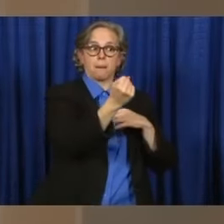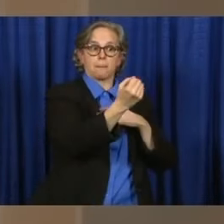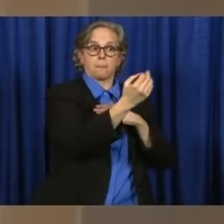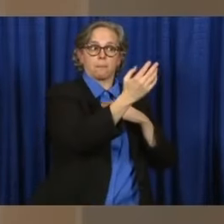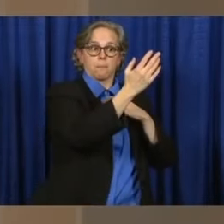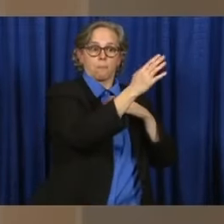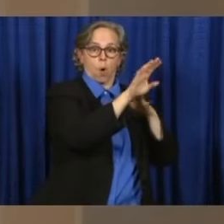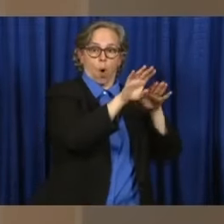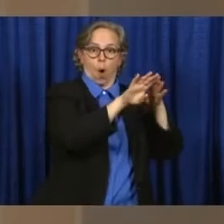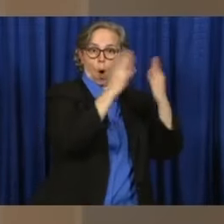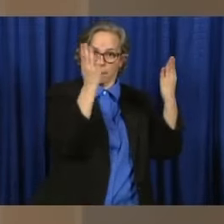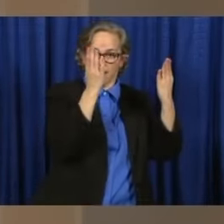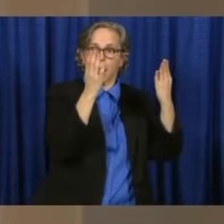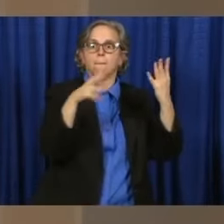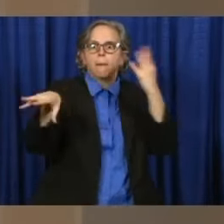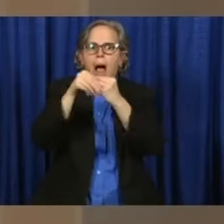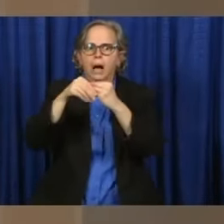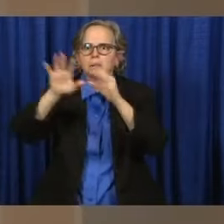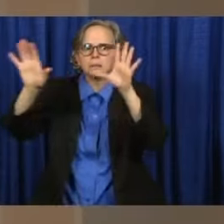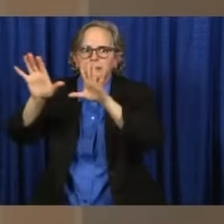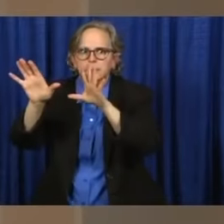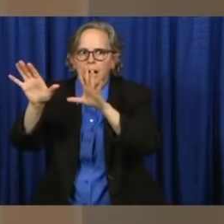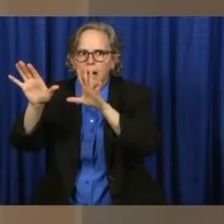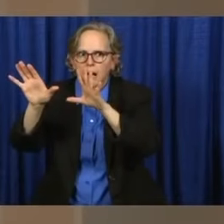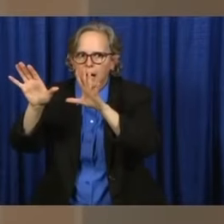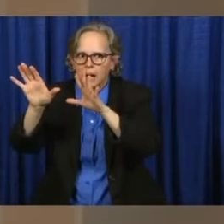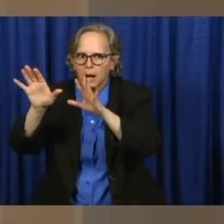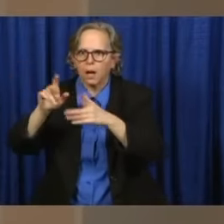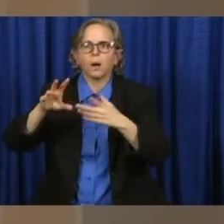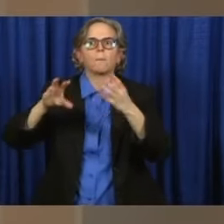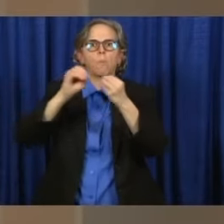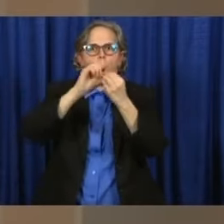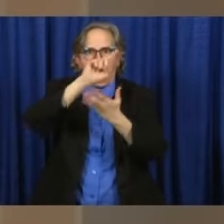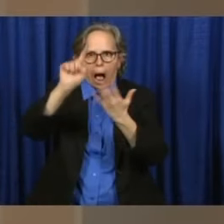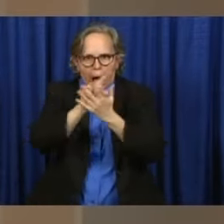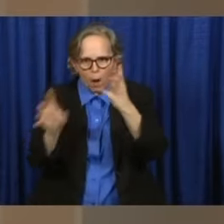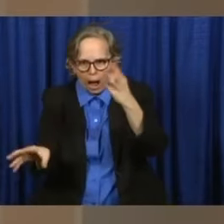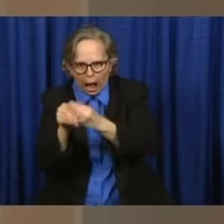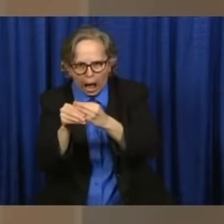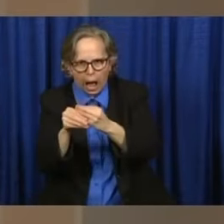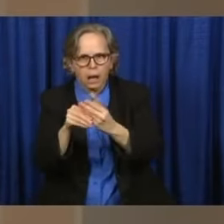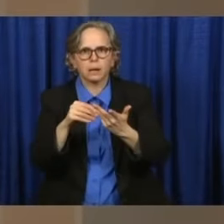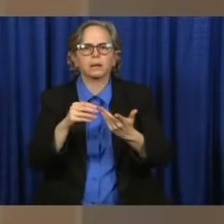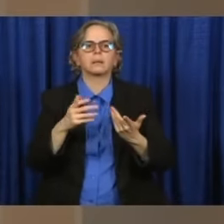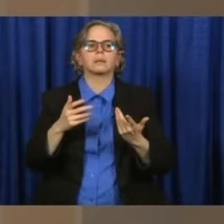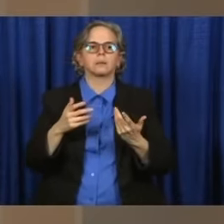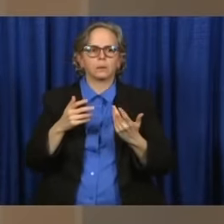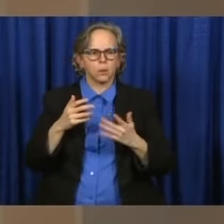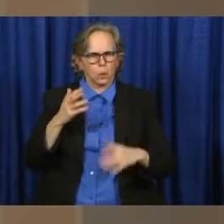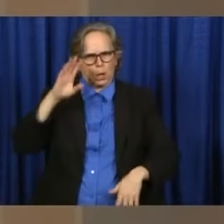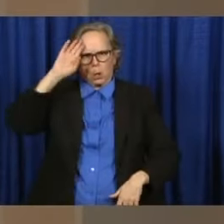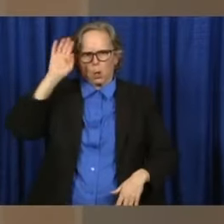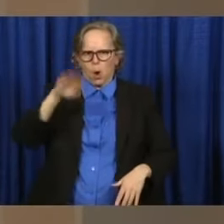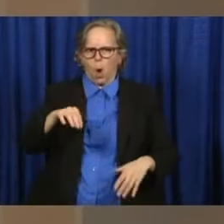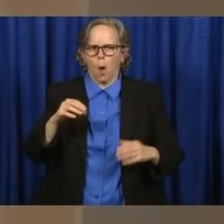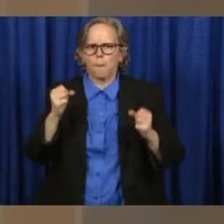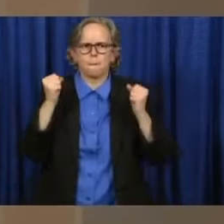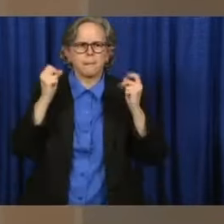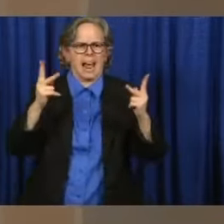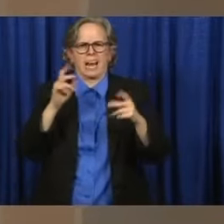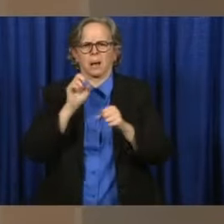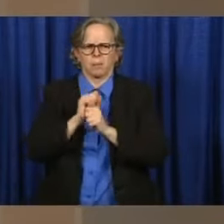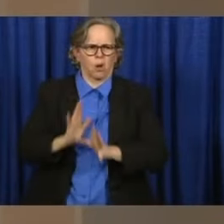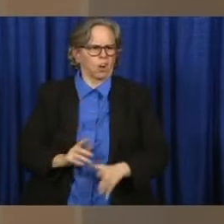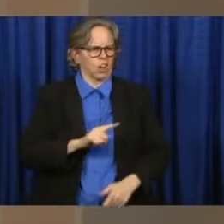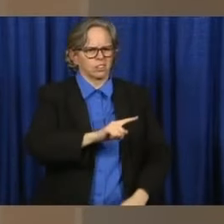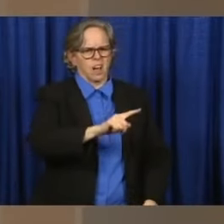served during those time periods as well. And that we know that many workers, this is a helpful